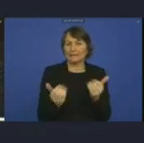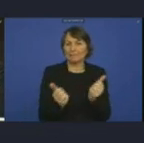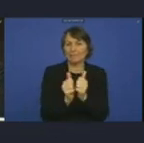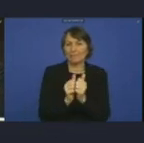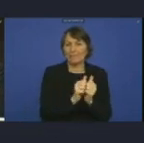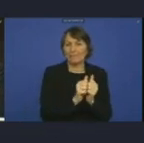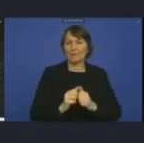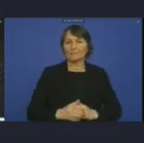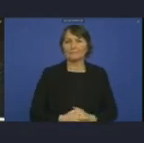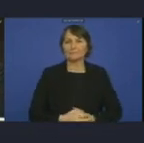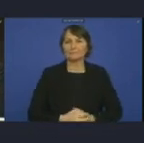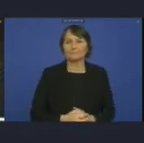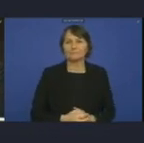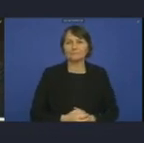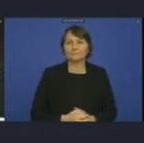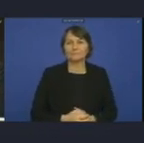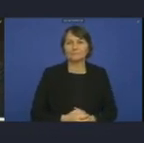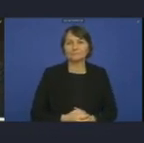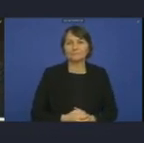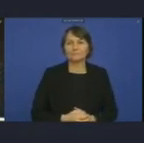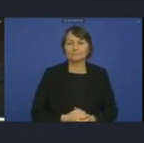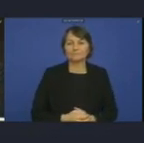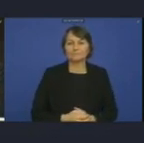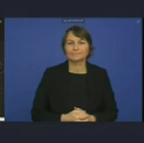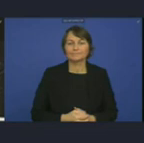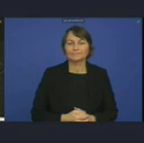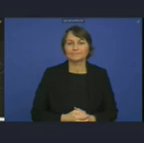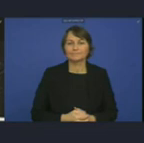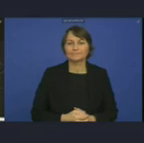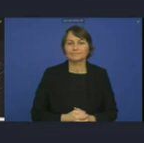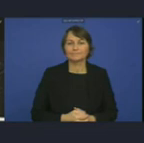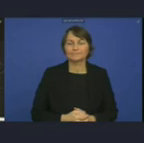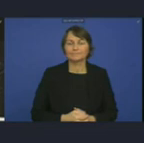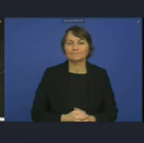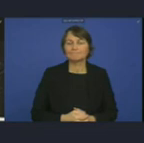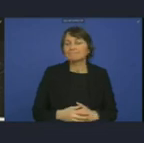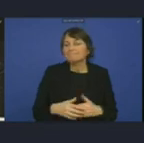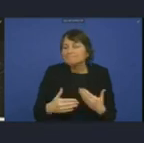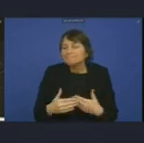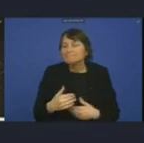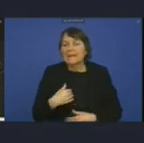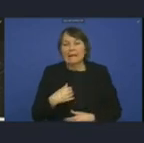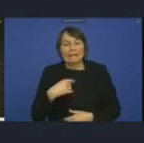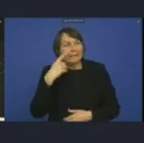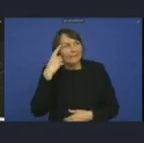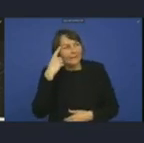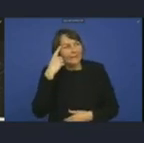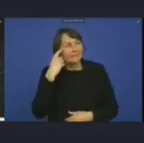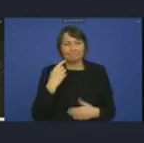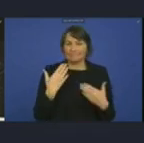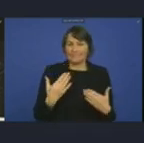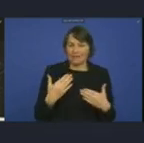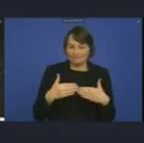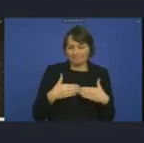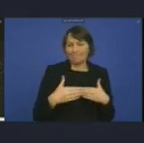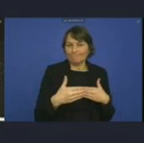a comment. The idea in the new generation of program is this